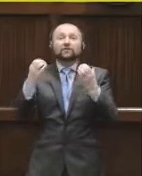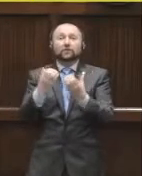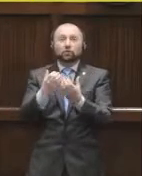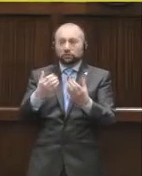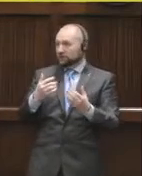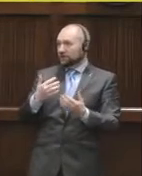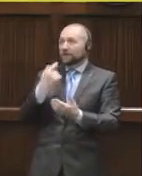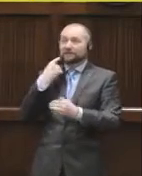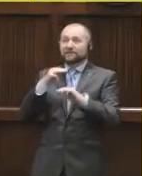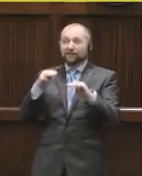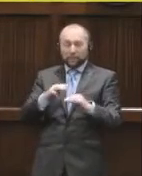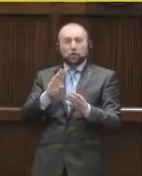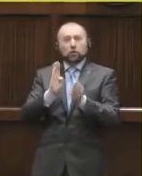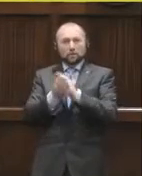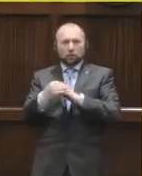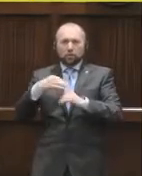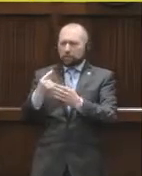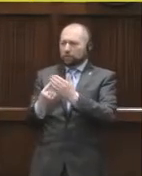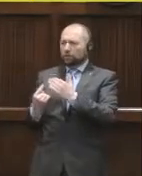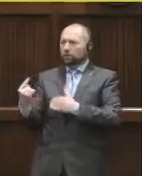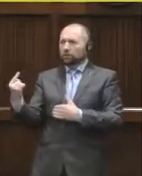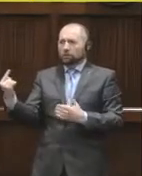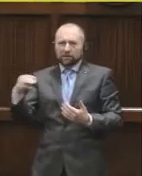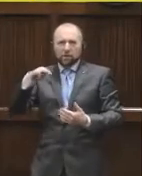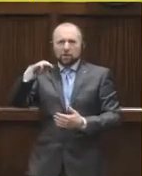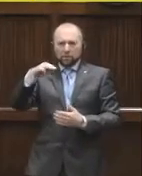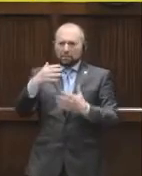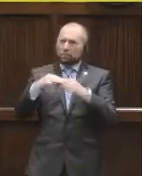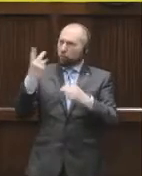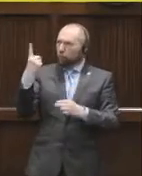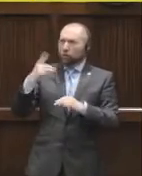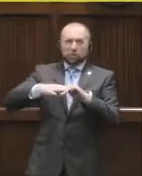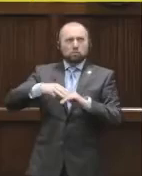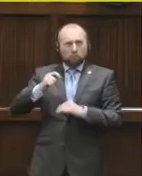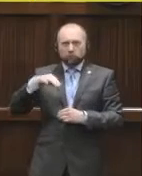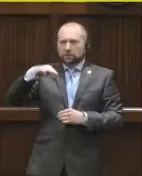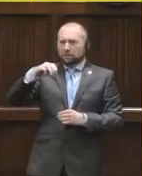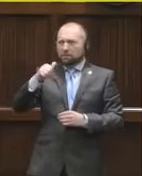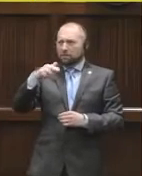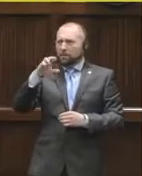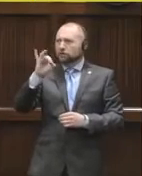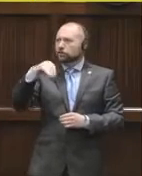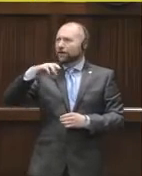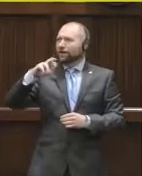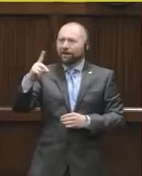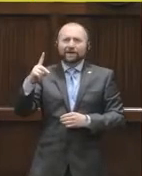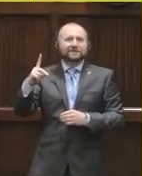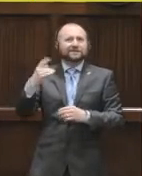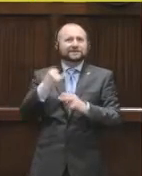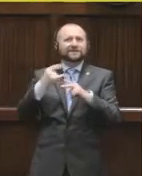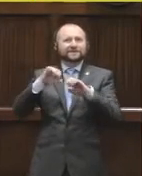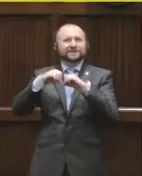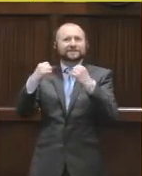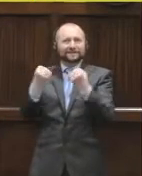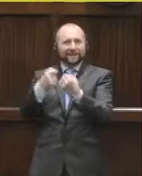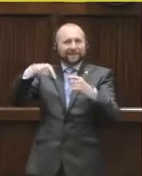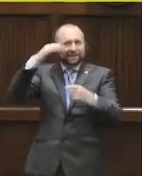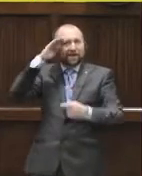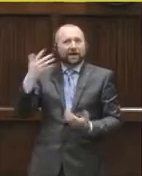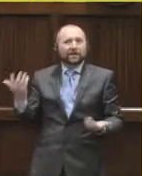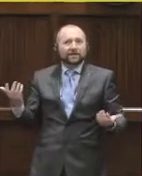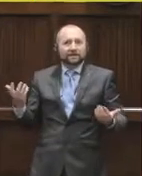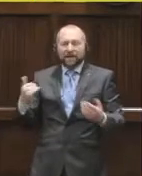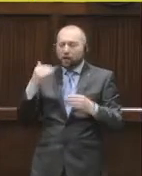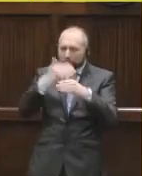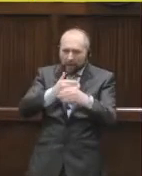most marginalised groups of society in the country, facing barrier after barrier at